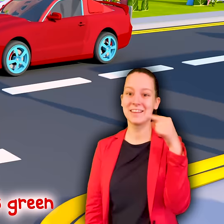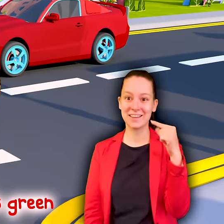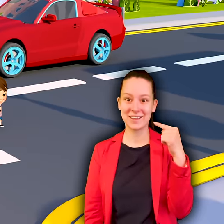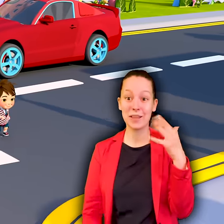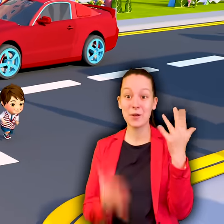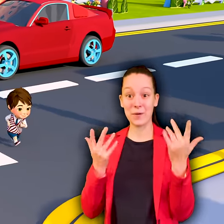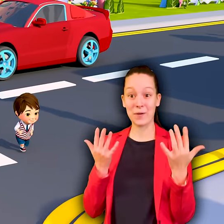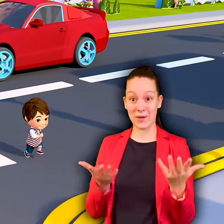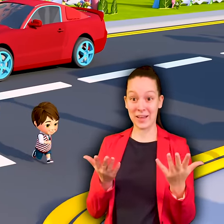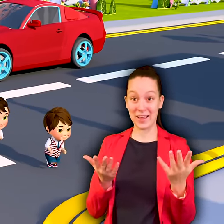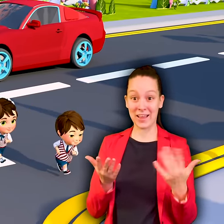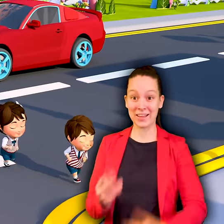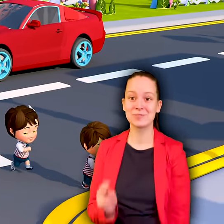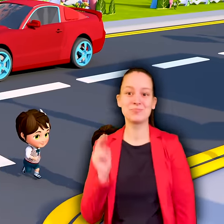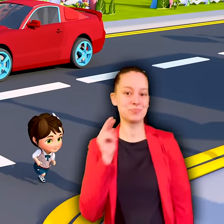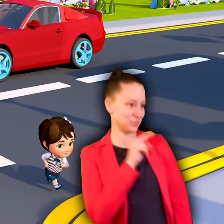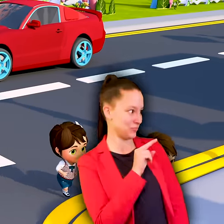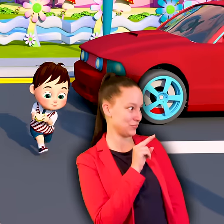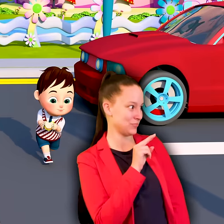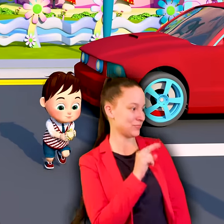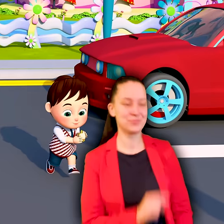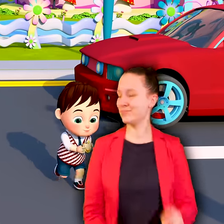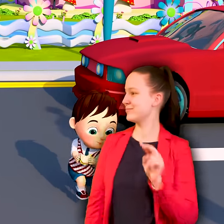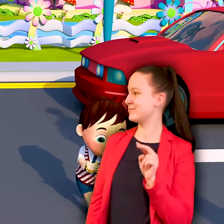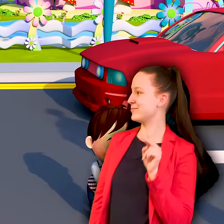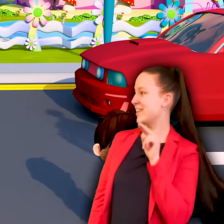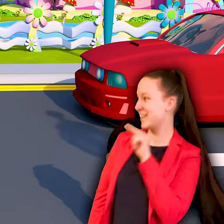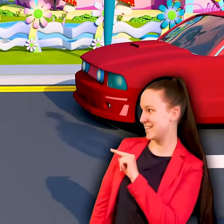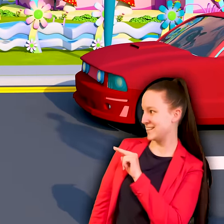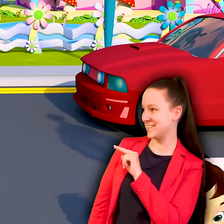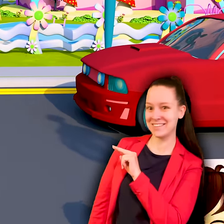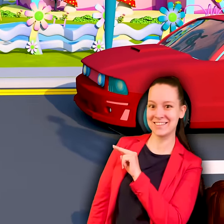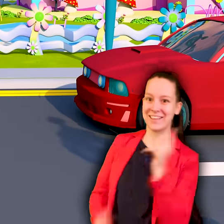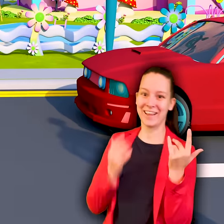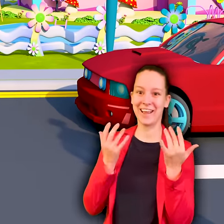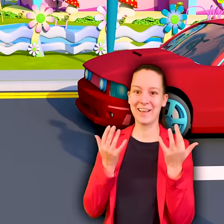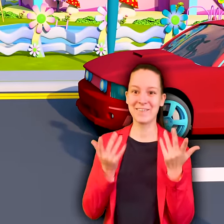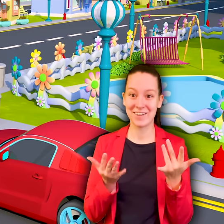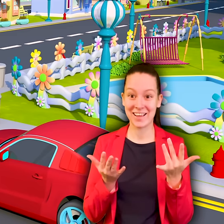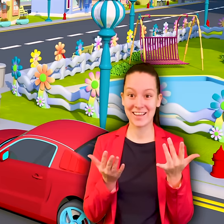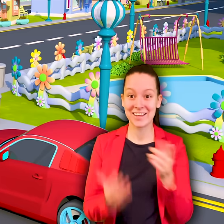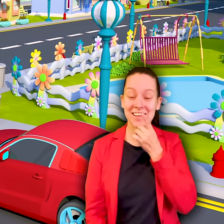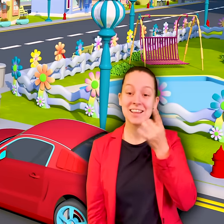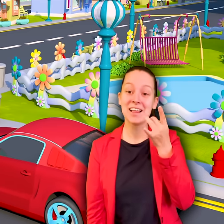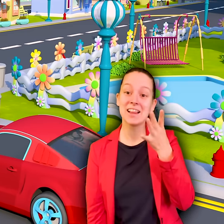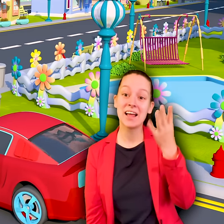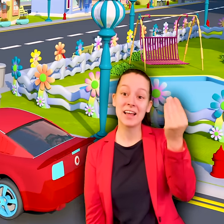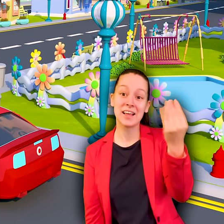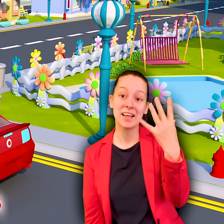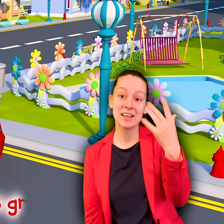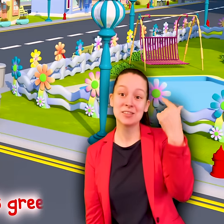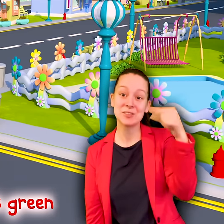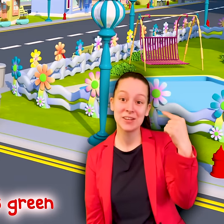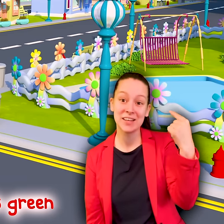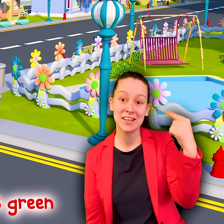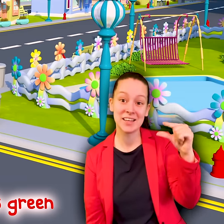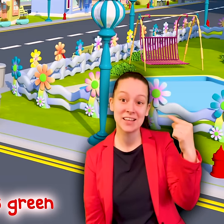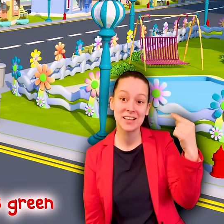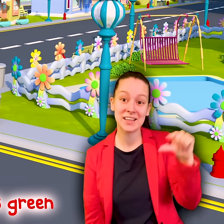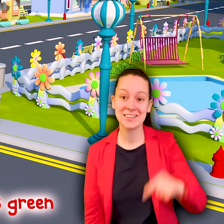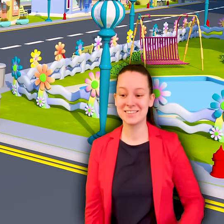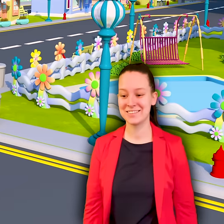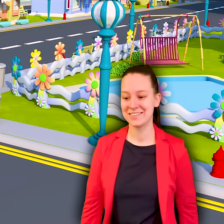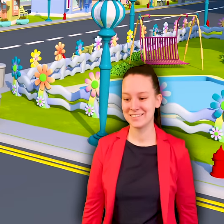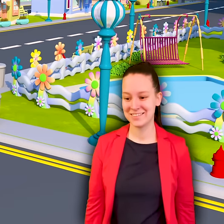goes green then you look left and you look right better wait up till the light